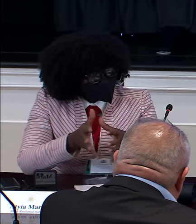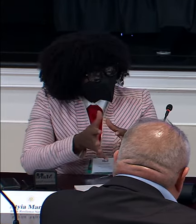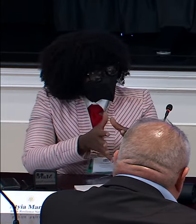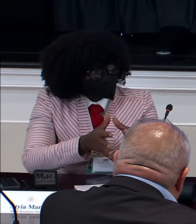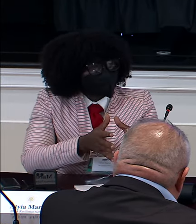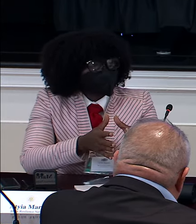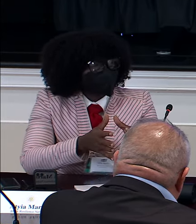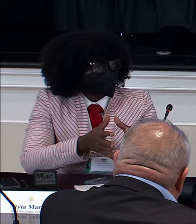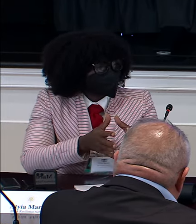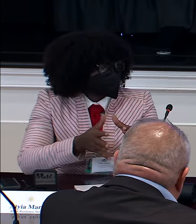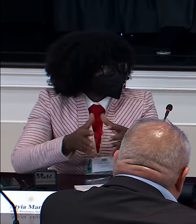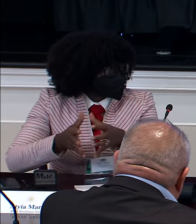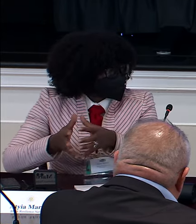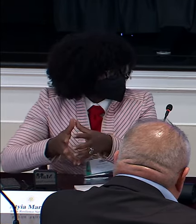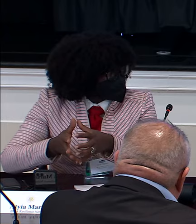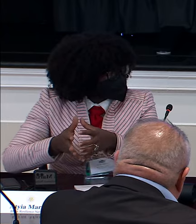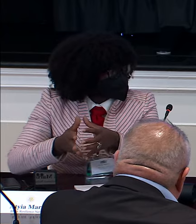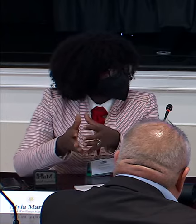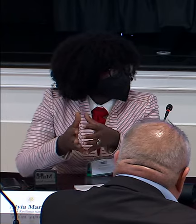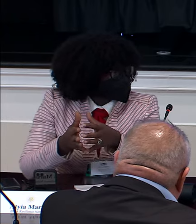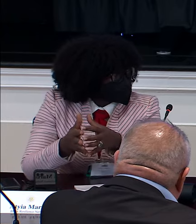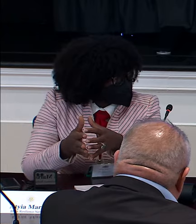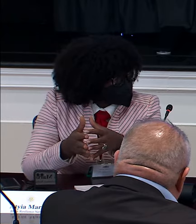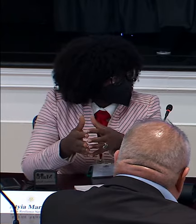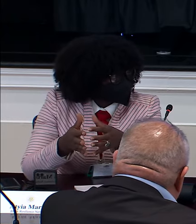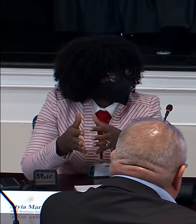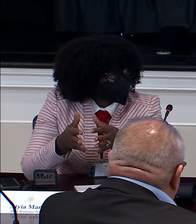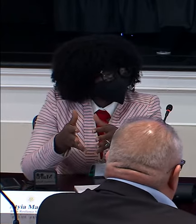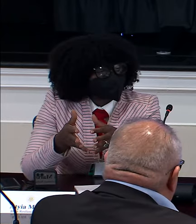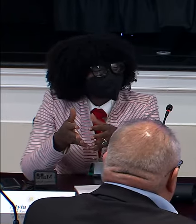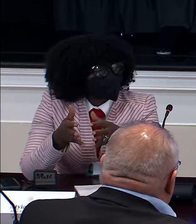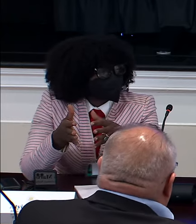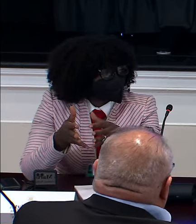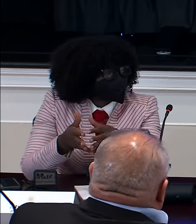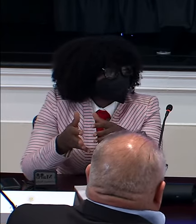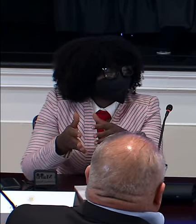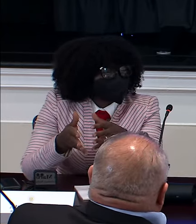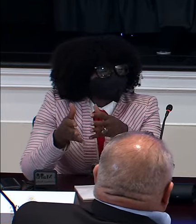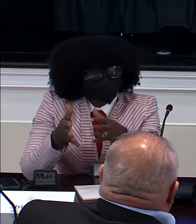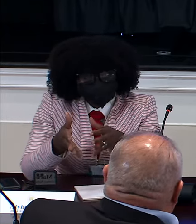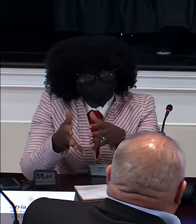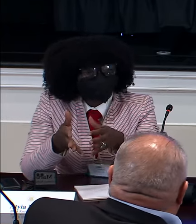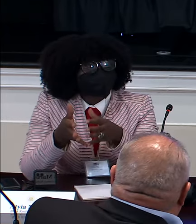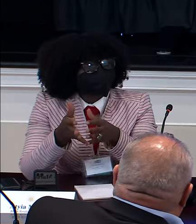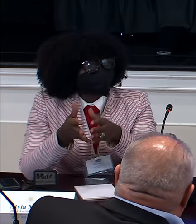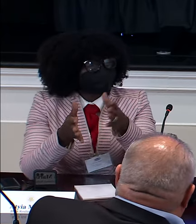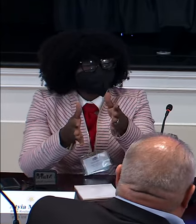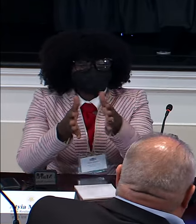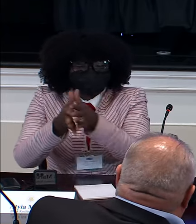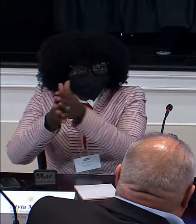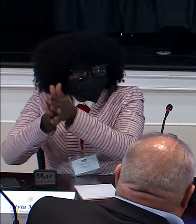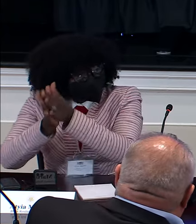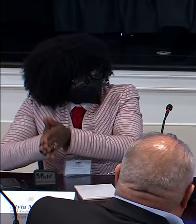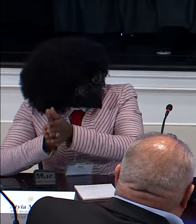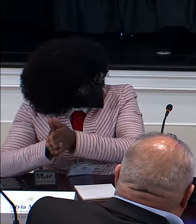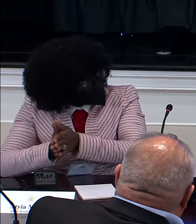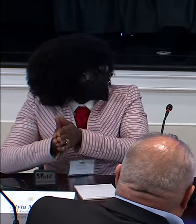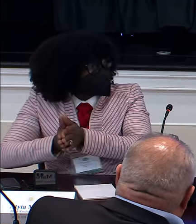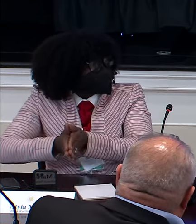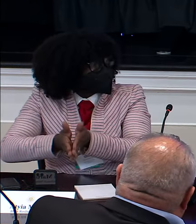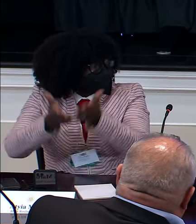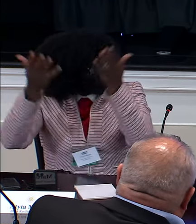Once you get past day 31, as one of our members, Joe Gilliam of Unity and Disasters, often talks about, day